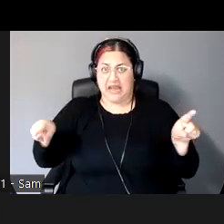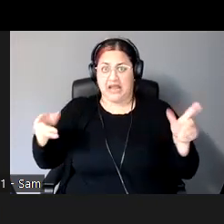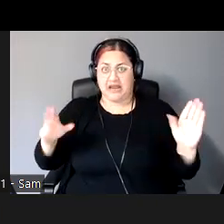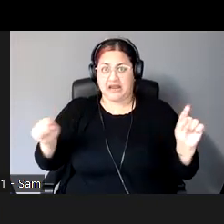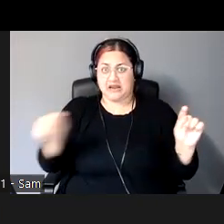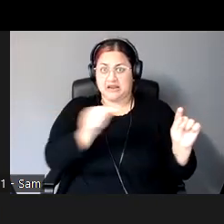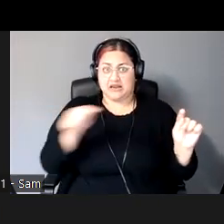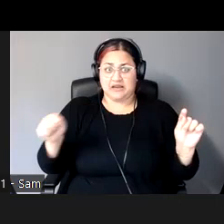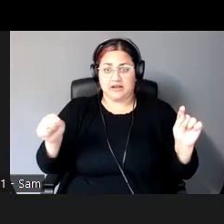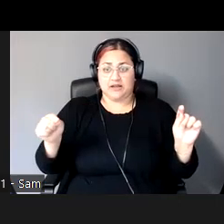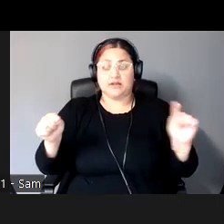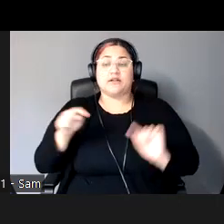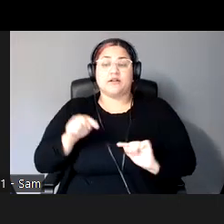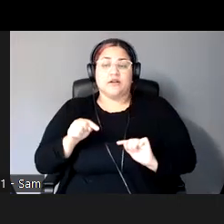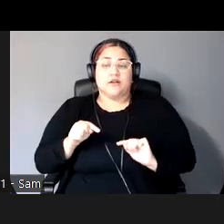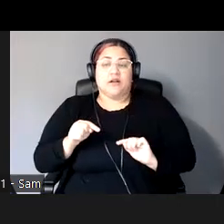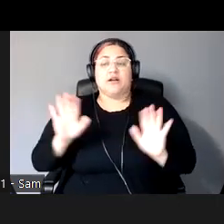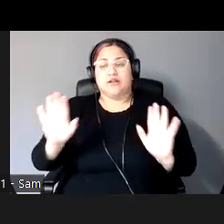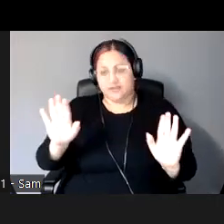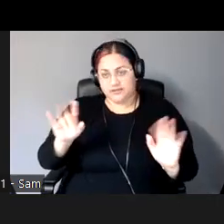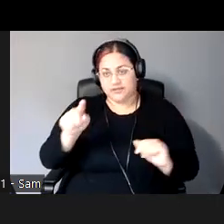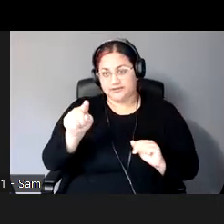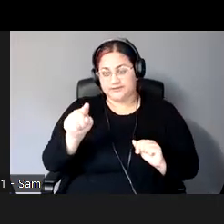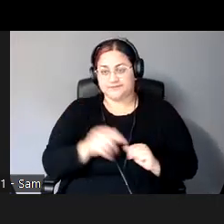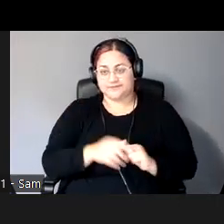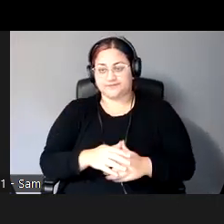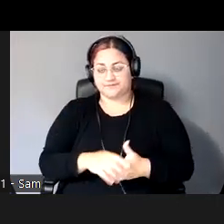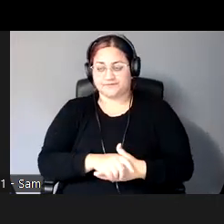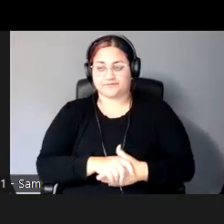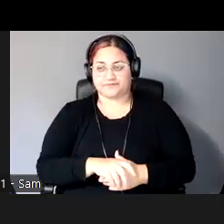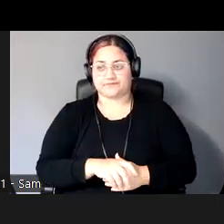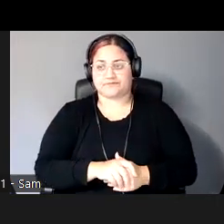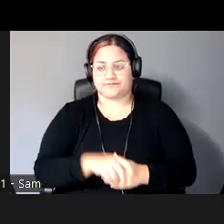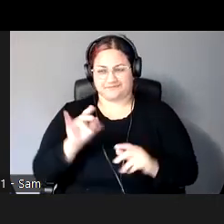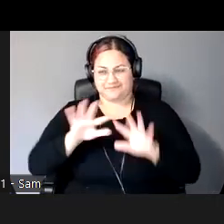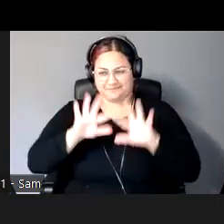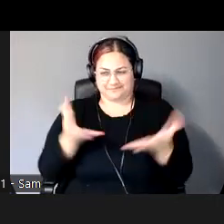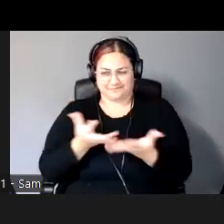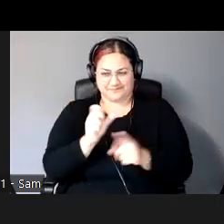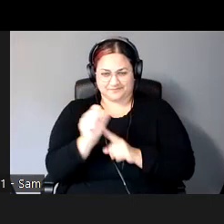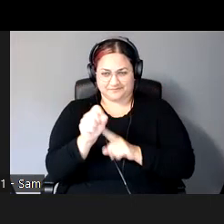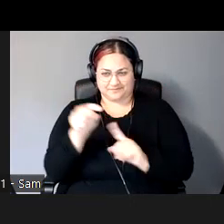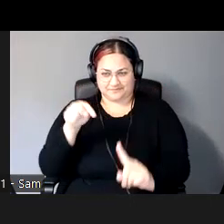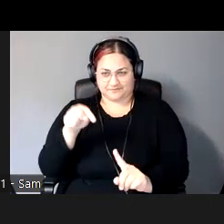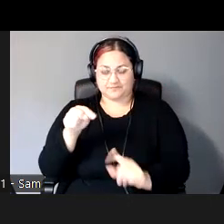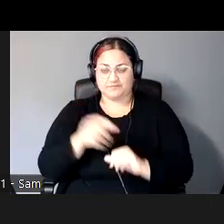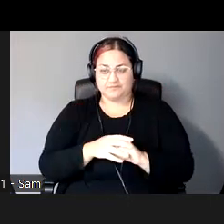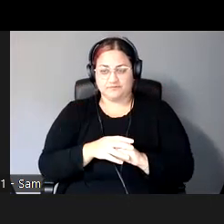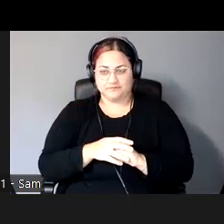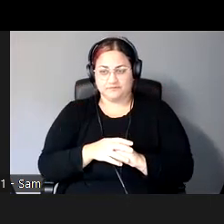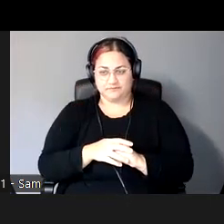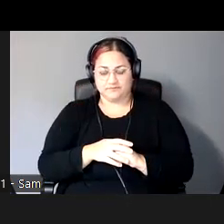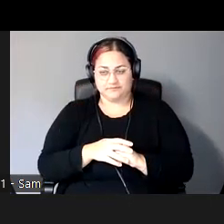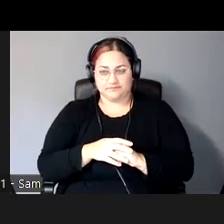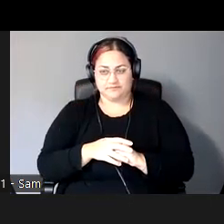parent one can anybody can suggest that it's not in the best interest of children to be